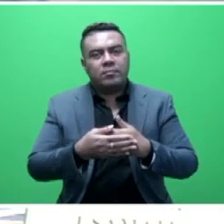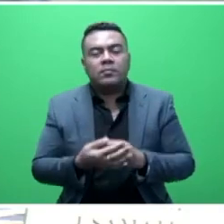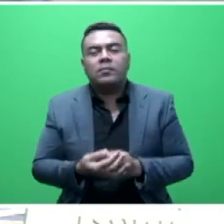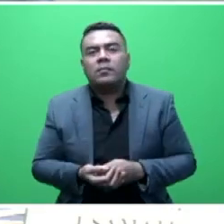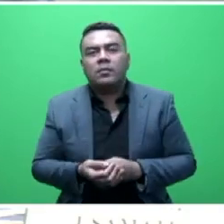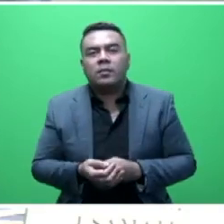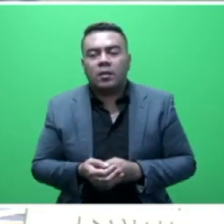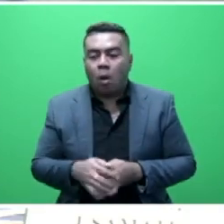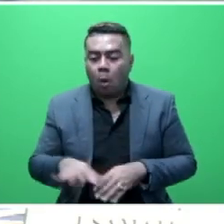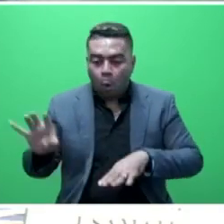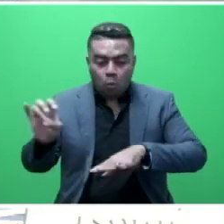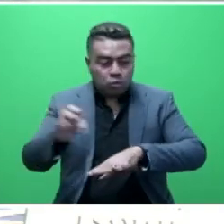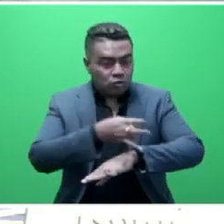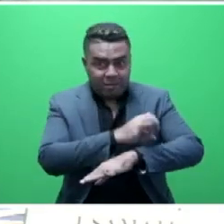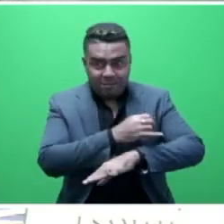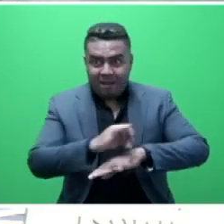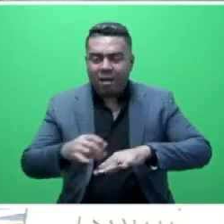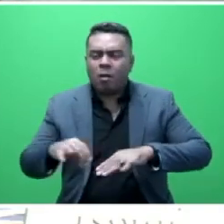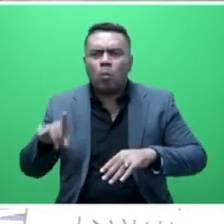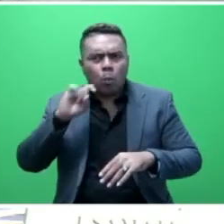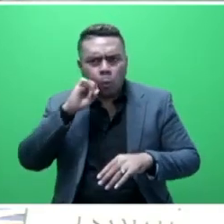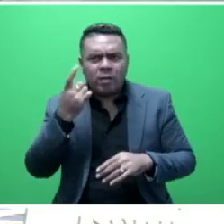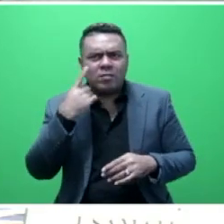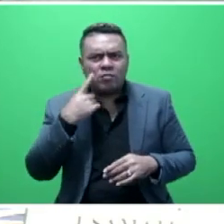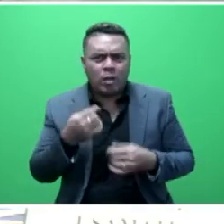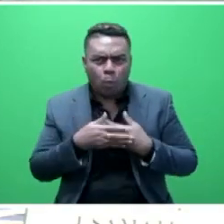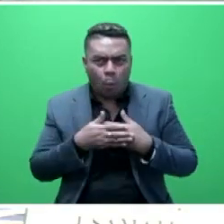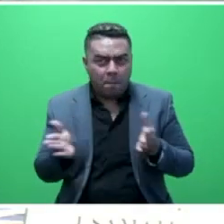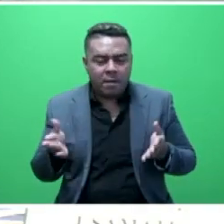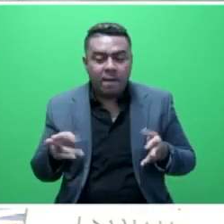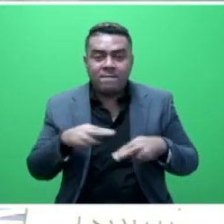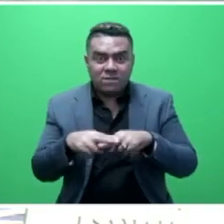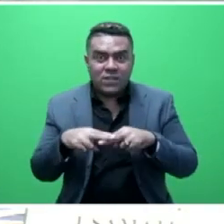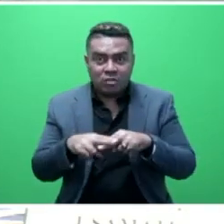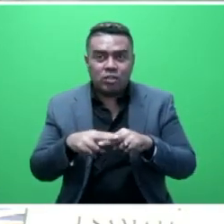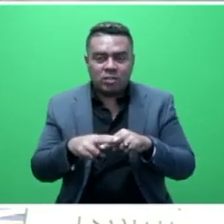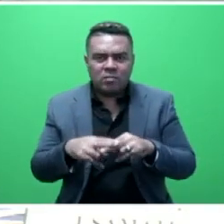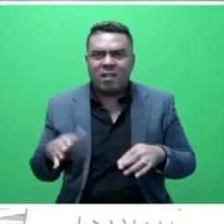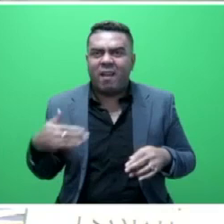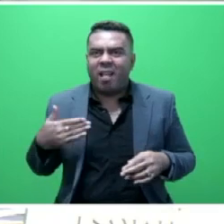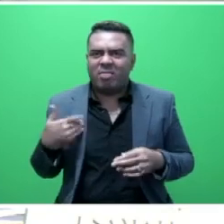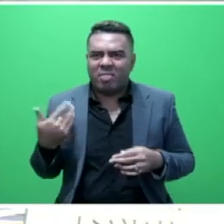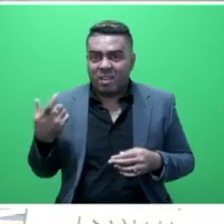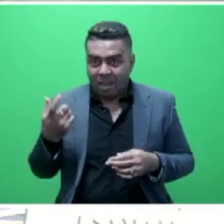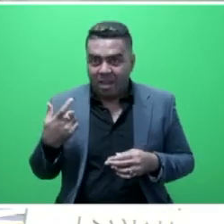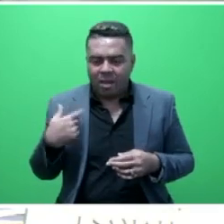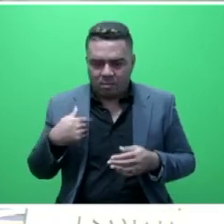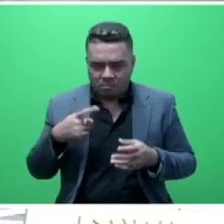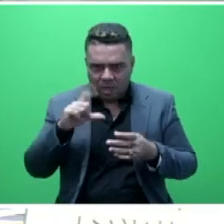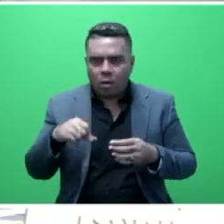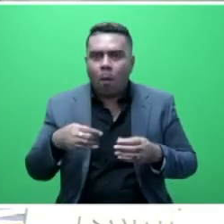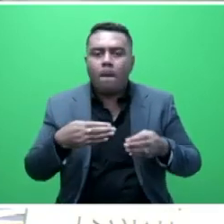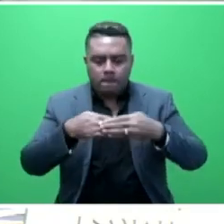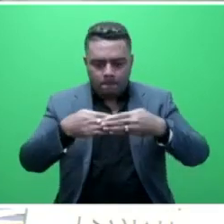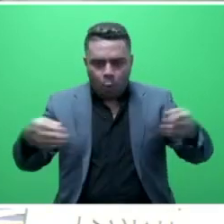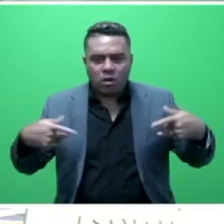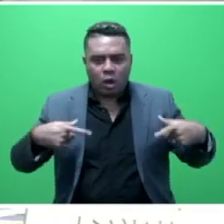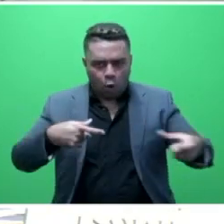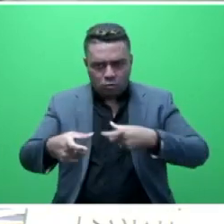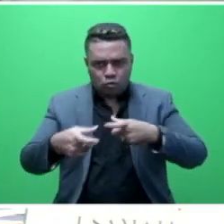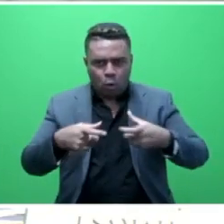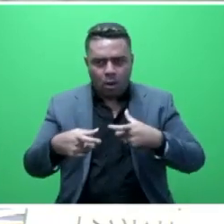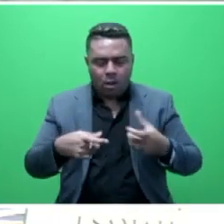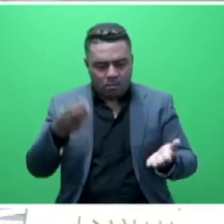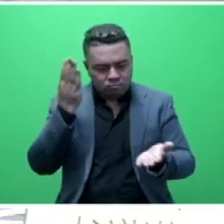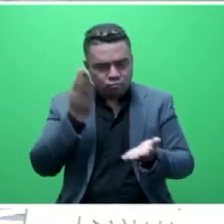few regions that can reopen, and Fiji is one of the few nations with the healthcare capacity, border controls, and proven